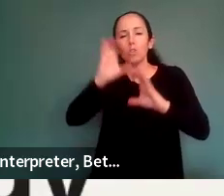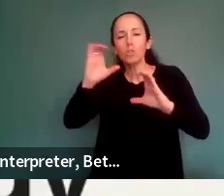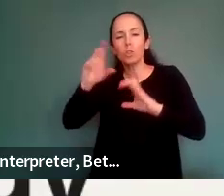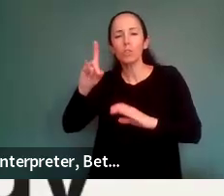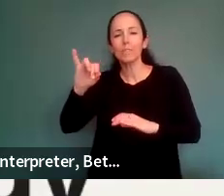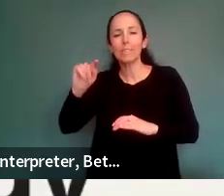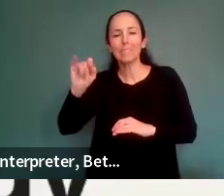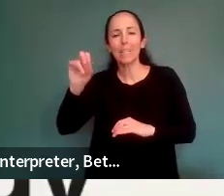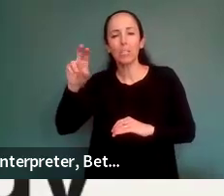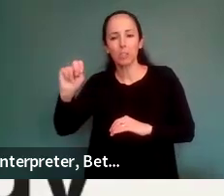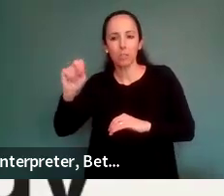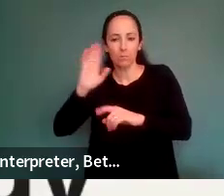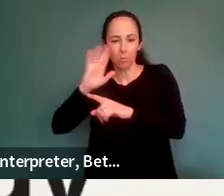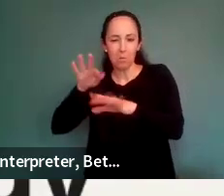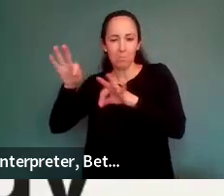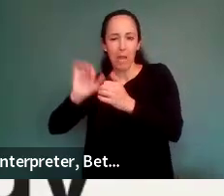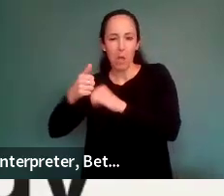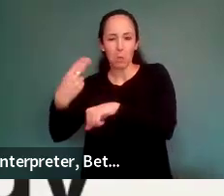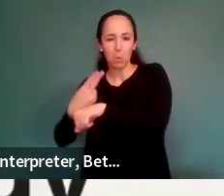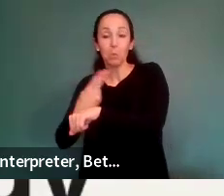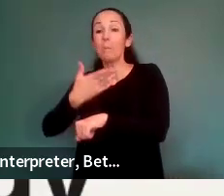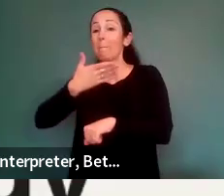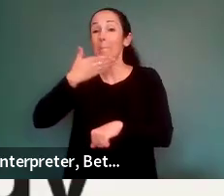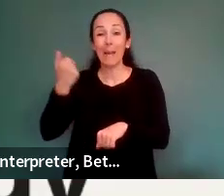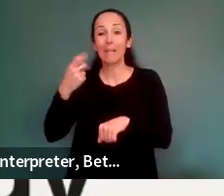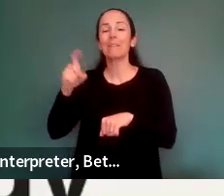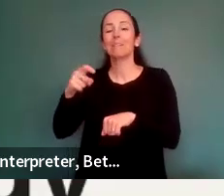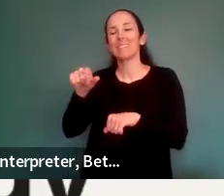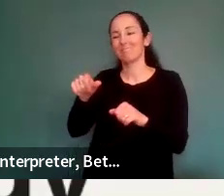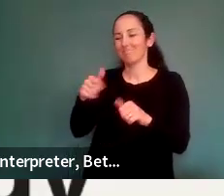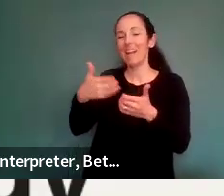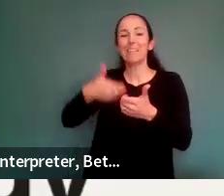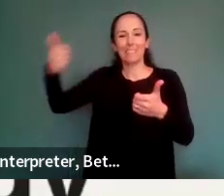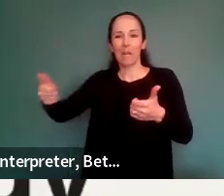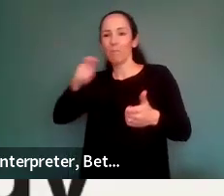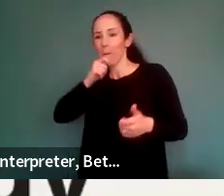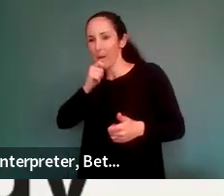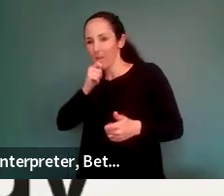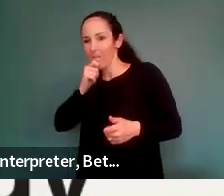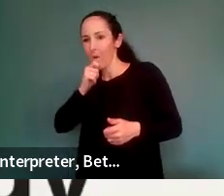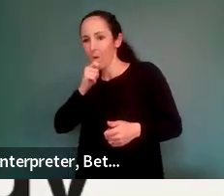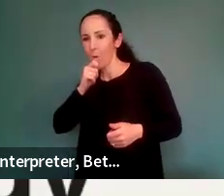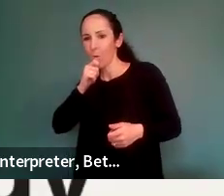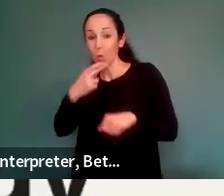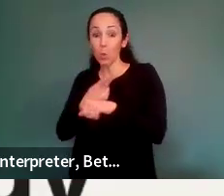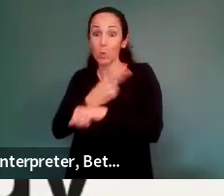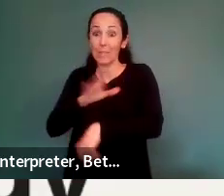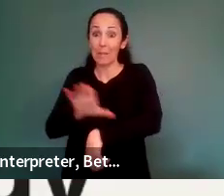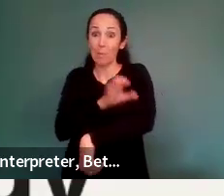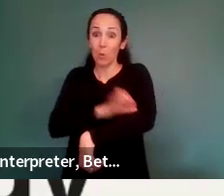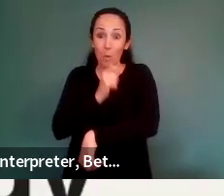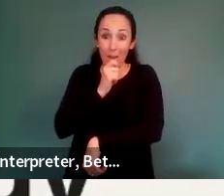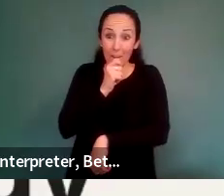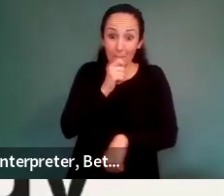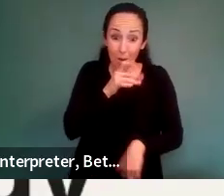It works best with an external mic where you can dictate your document. Now, the challenge